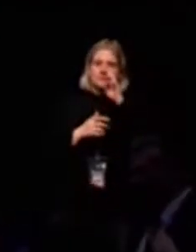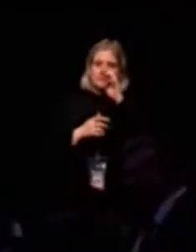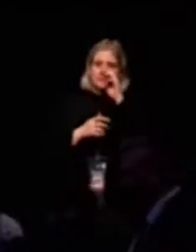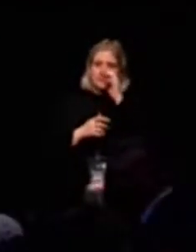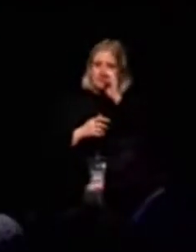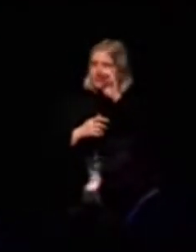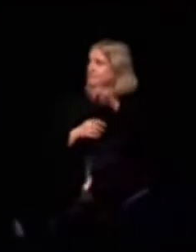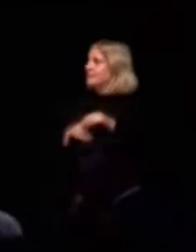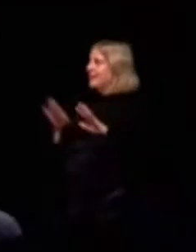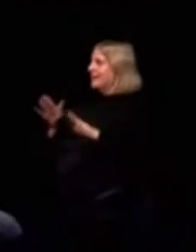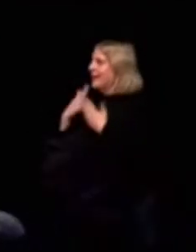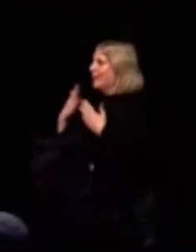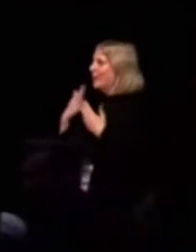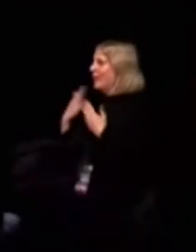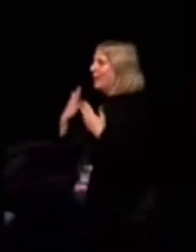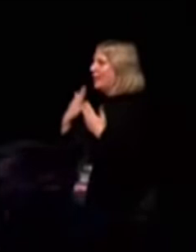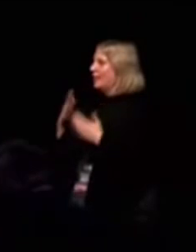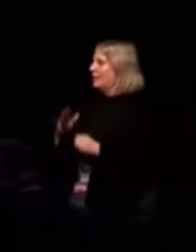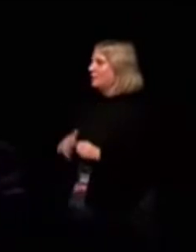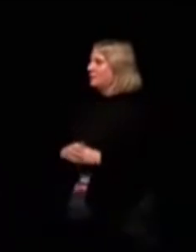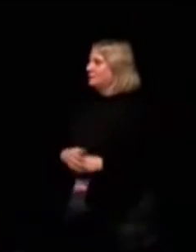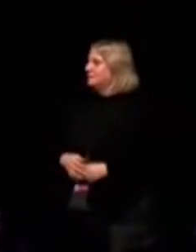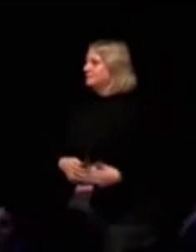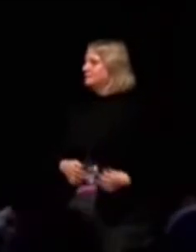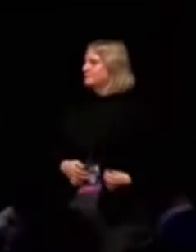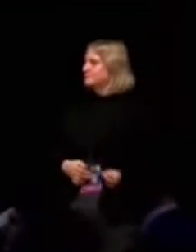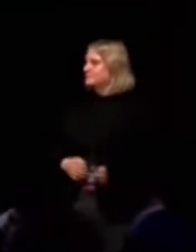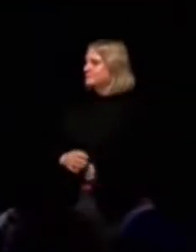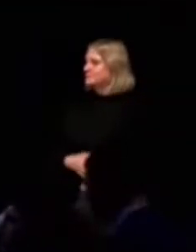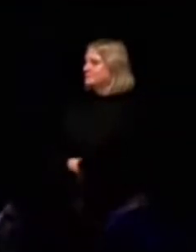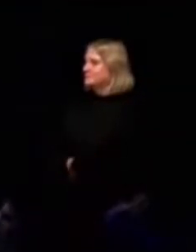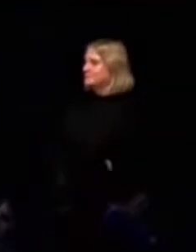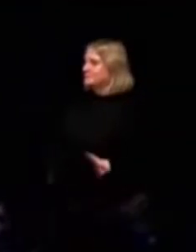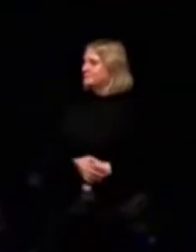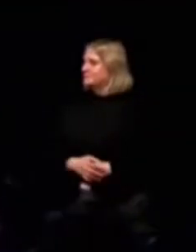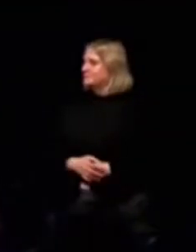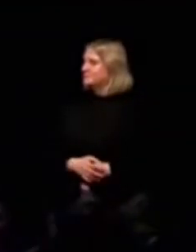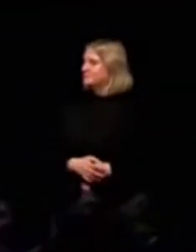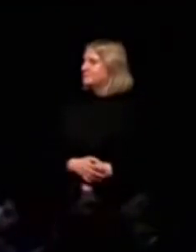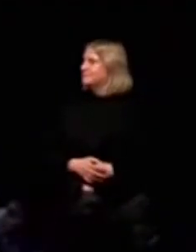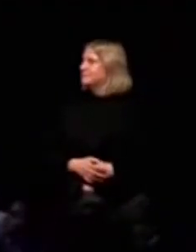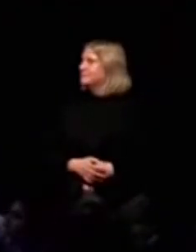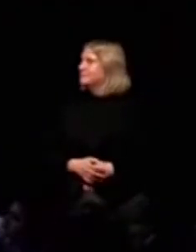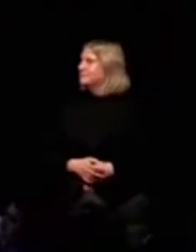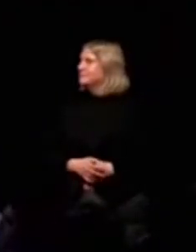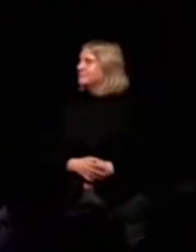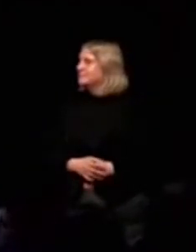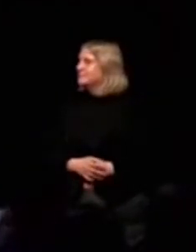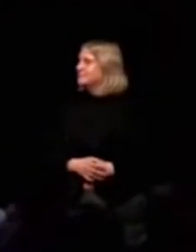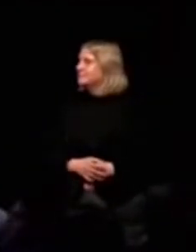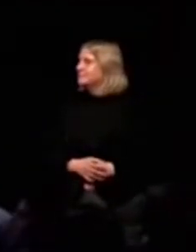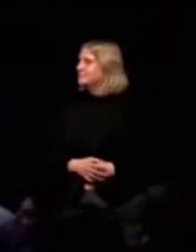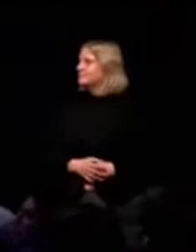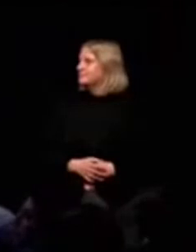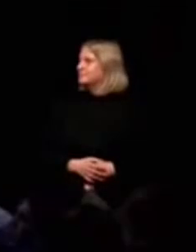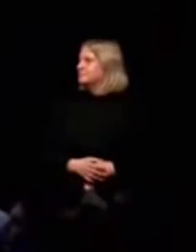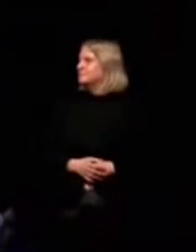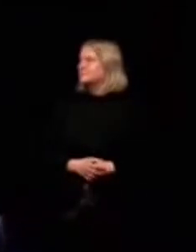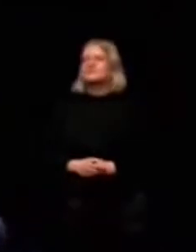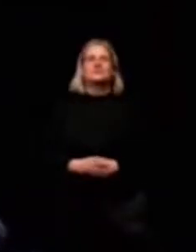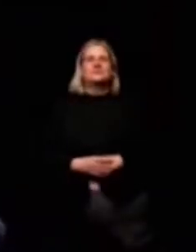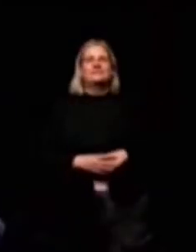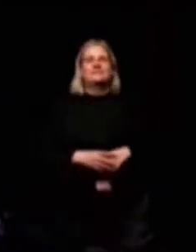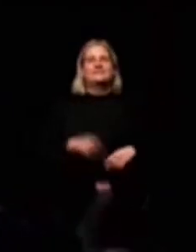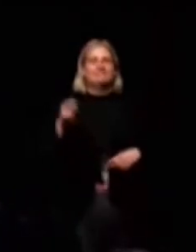Thank you, thank you, thank you, everybody. I'm going to talk about my family. Let me talk about my family. I appreciate